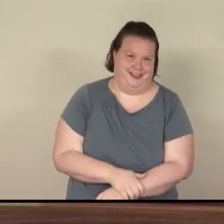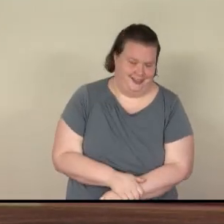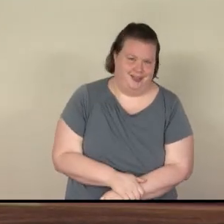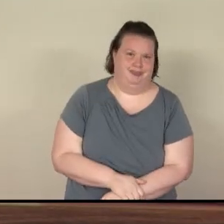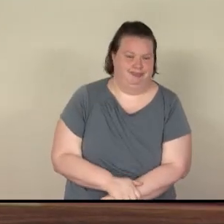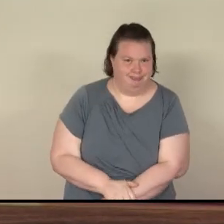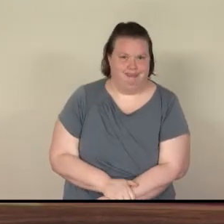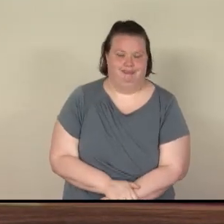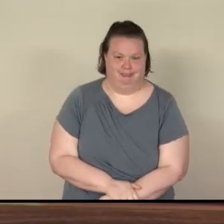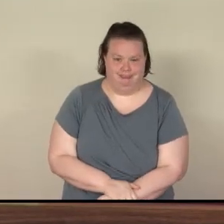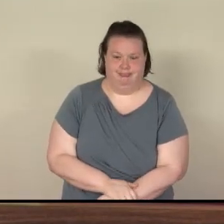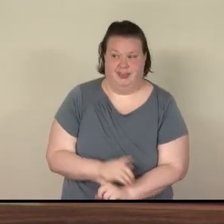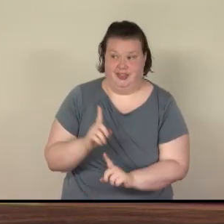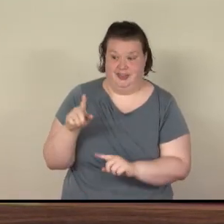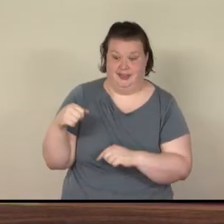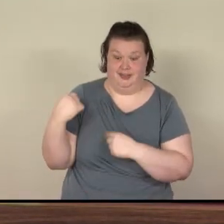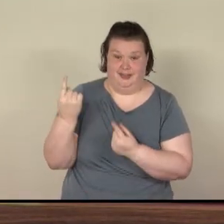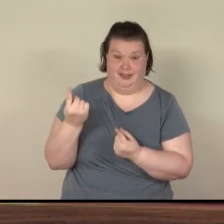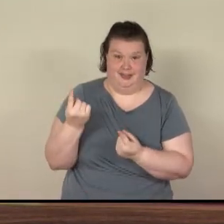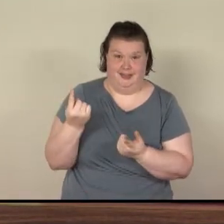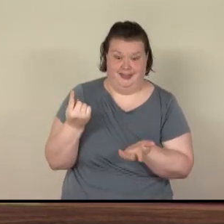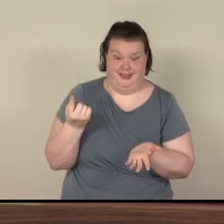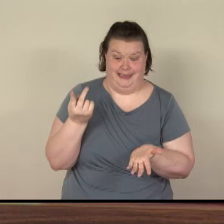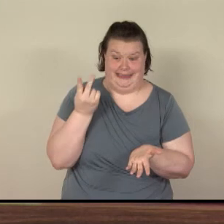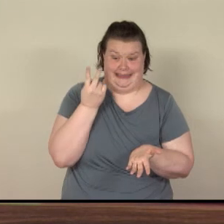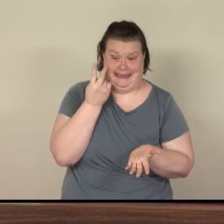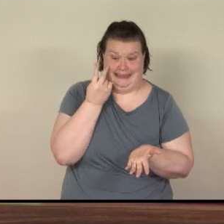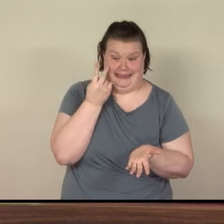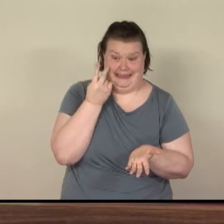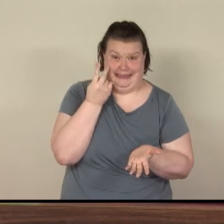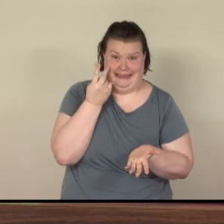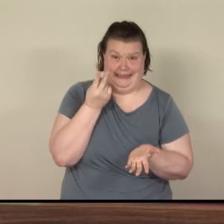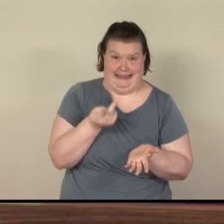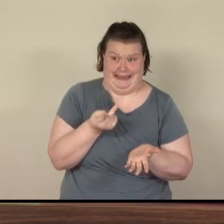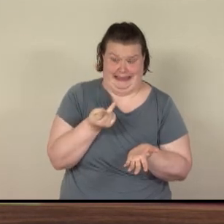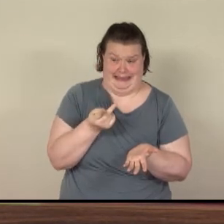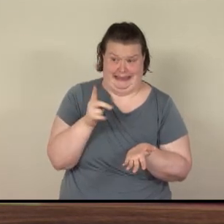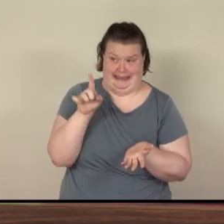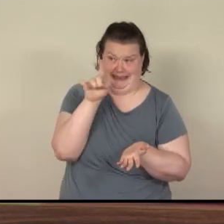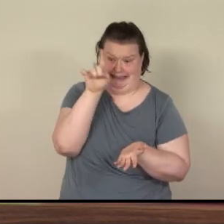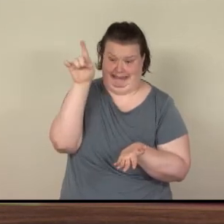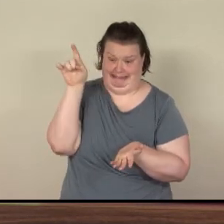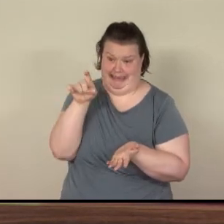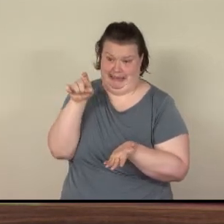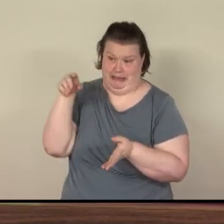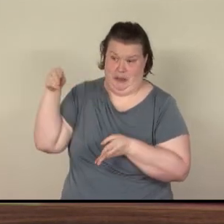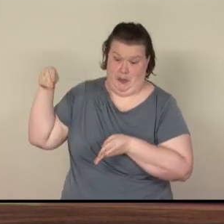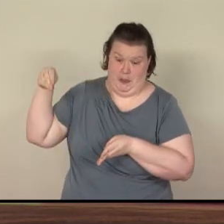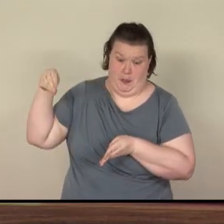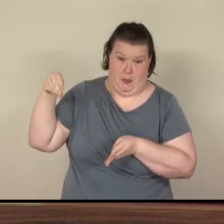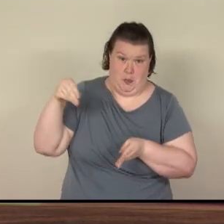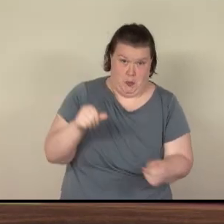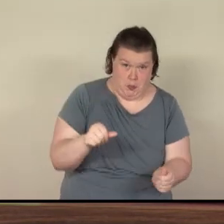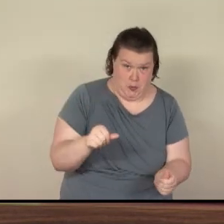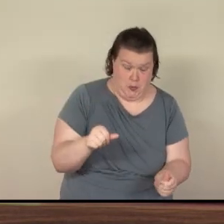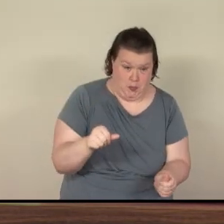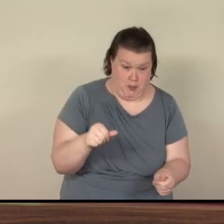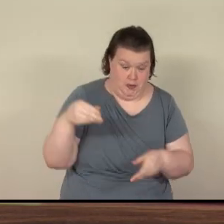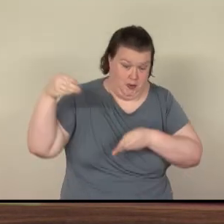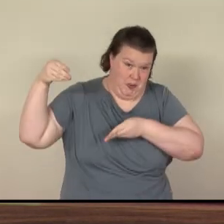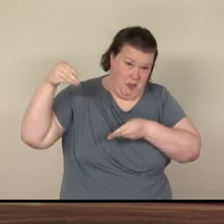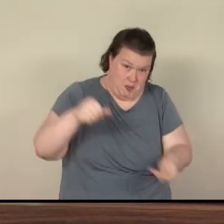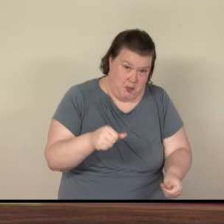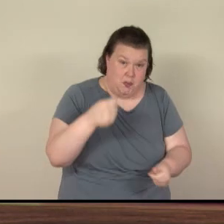since 2017, we've yet to see any significant investment that proactively